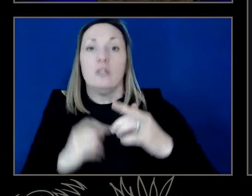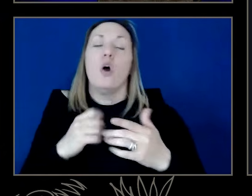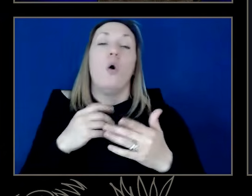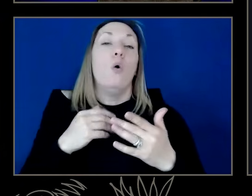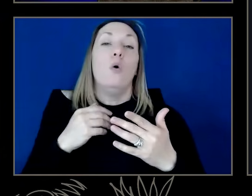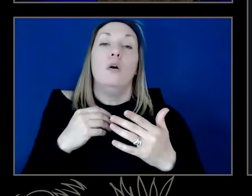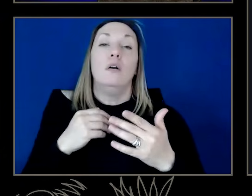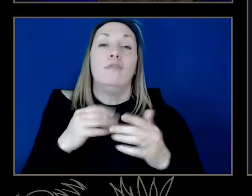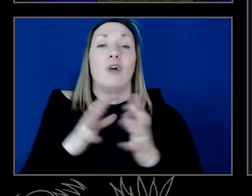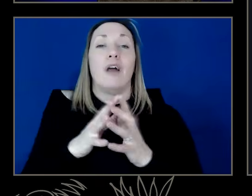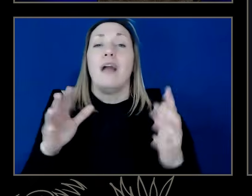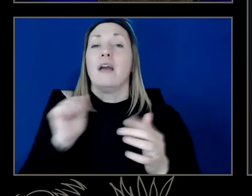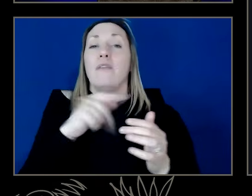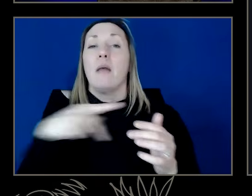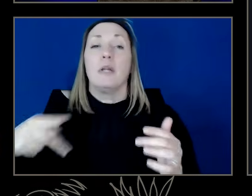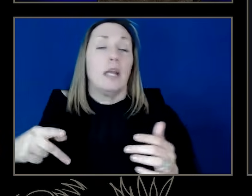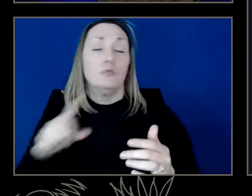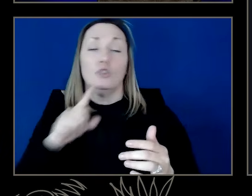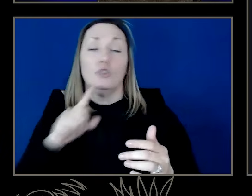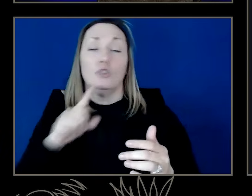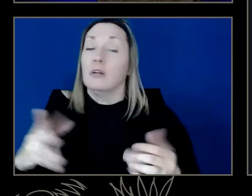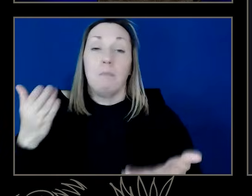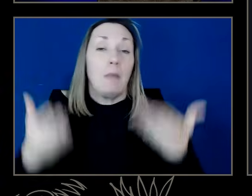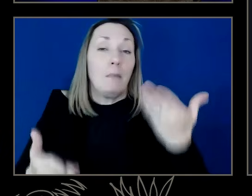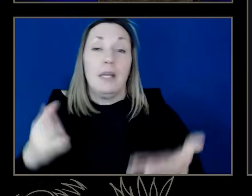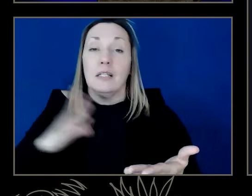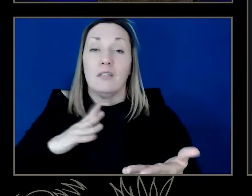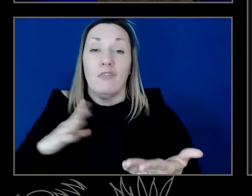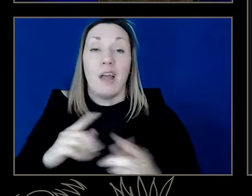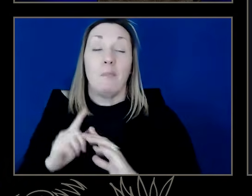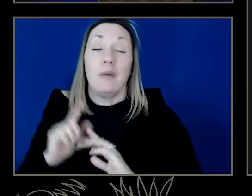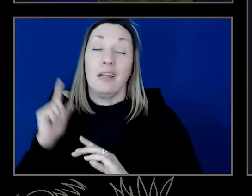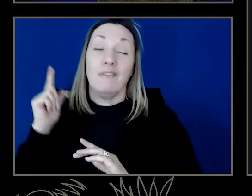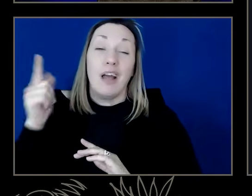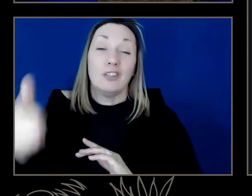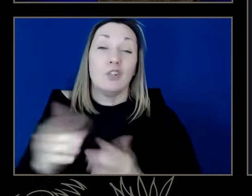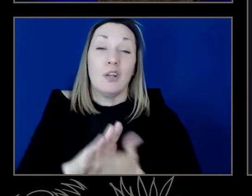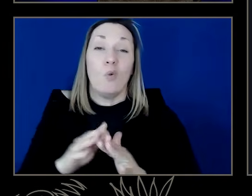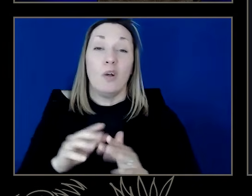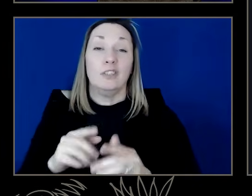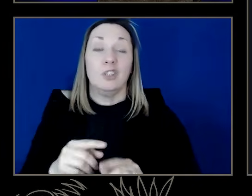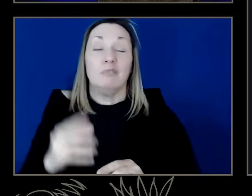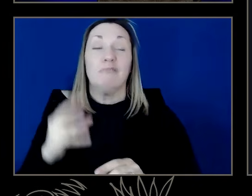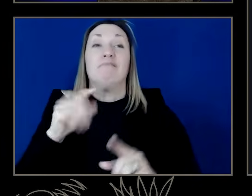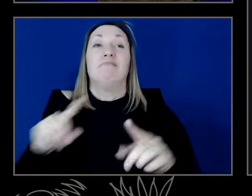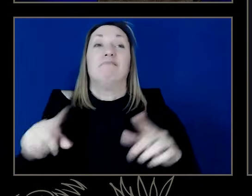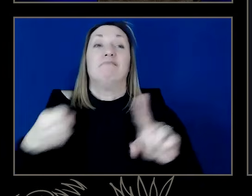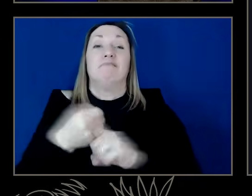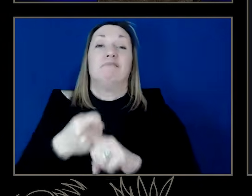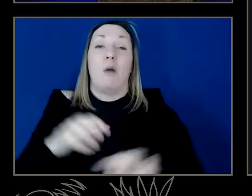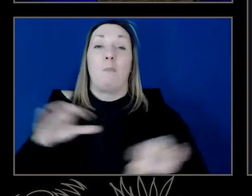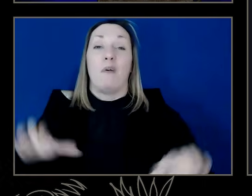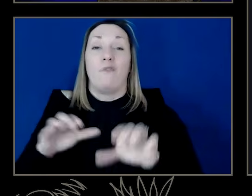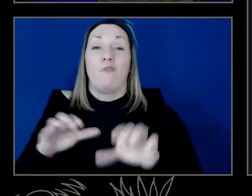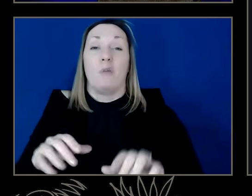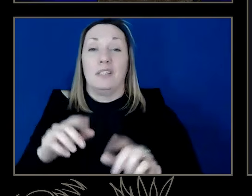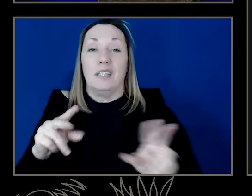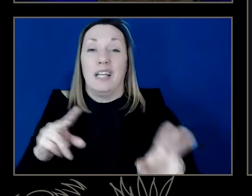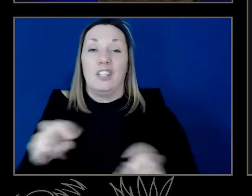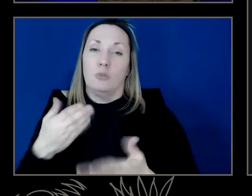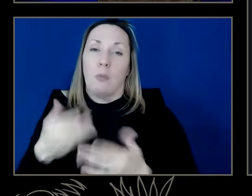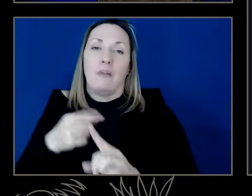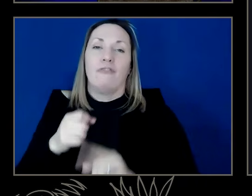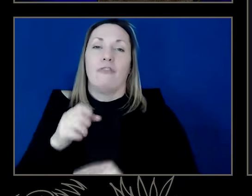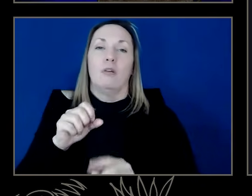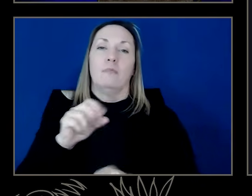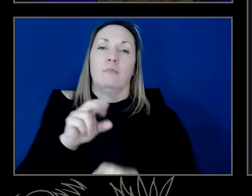lot of applications, sure, this might be fine, but eventually once you get to performance issues, you could usually trace it to a useState that's just